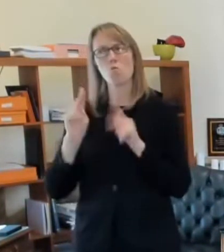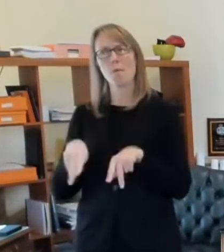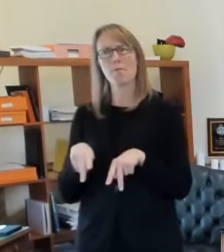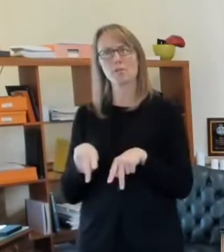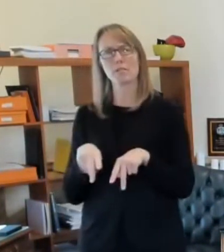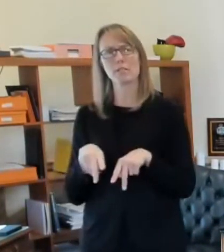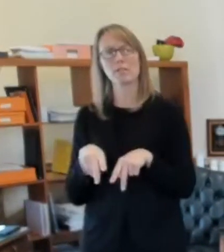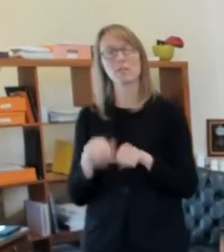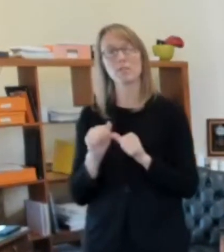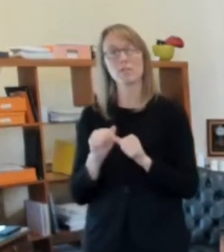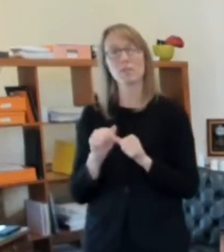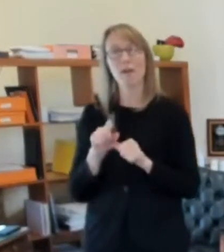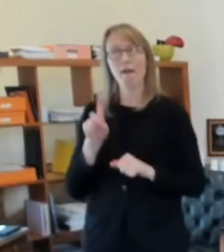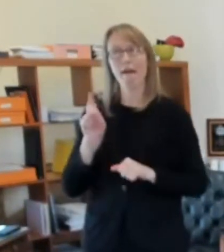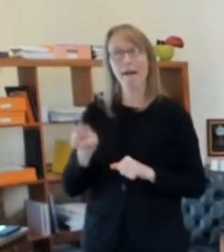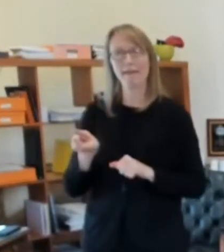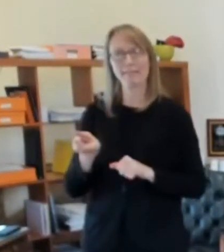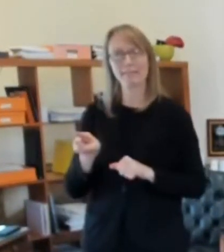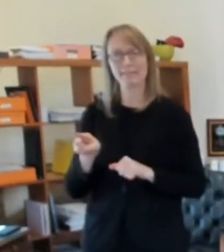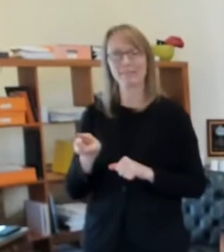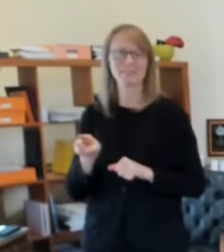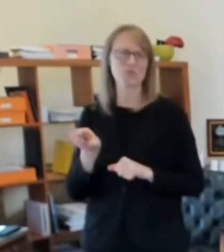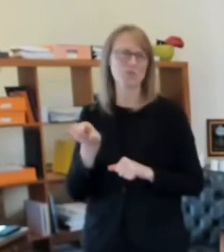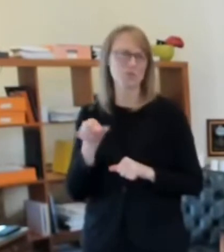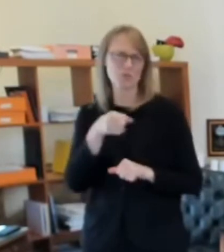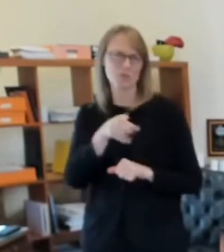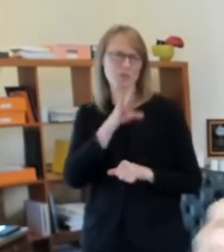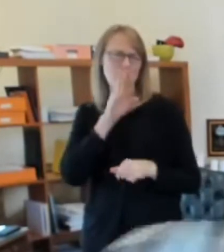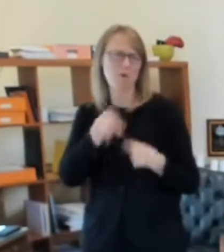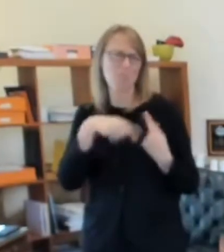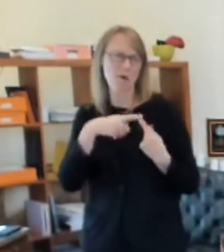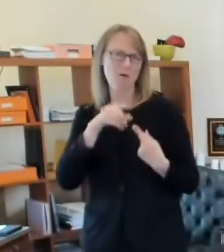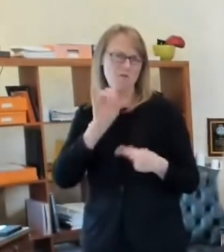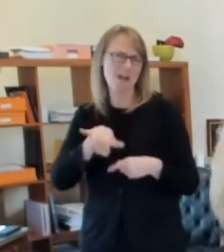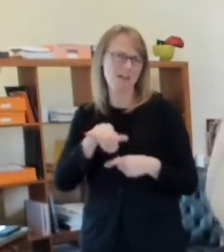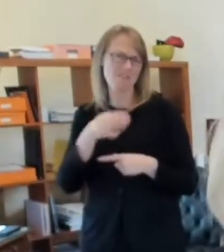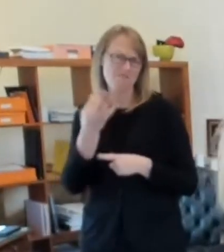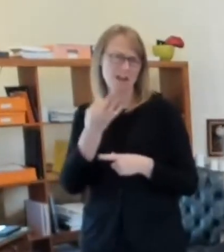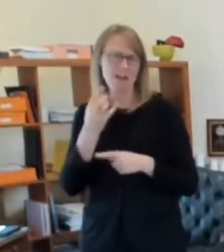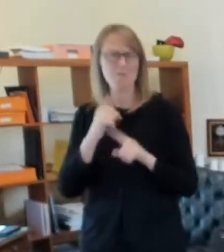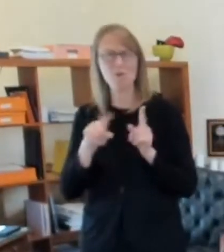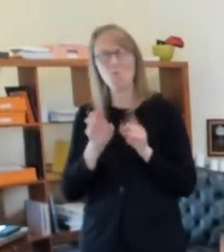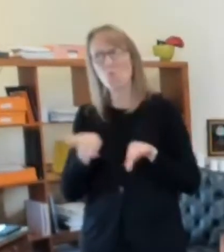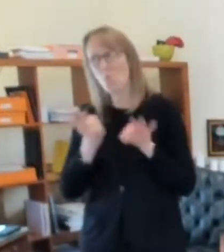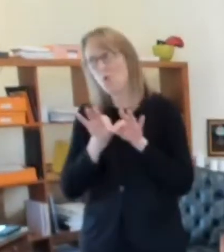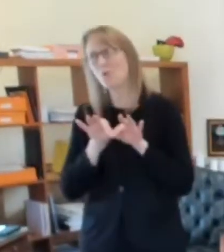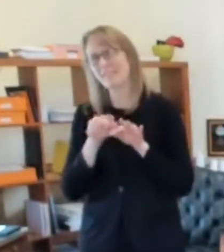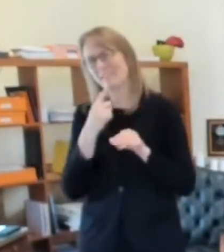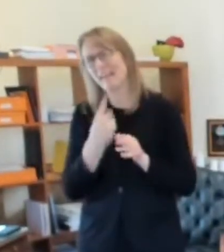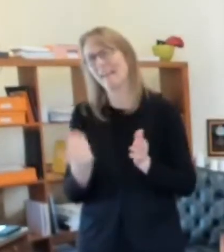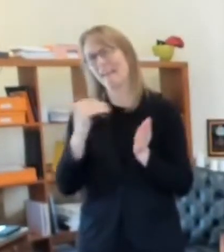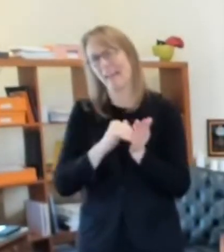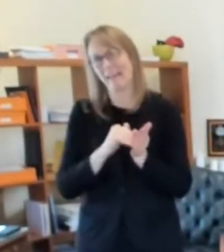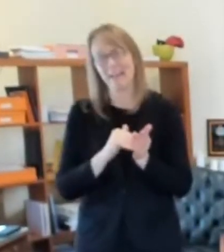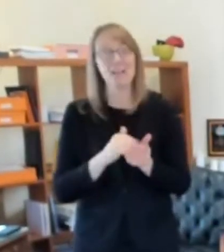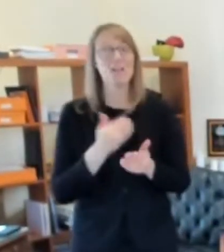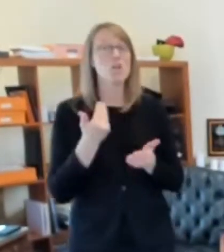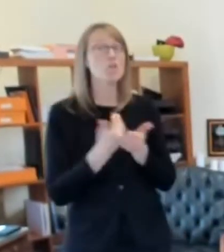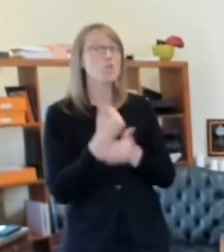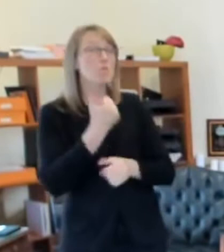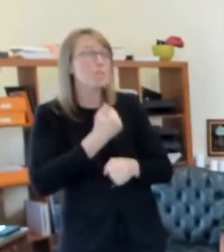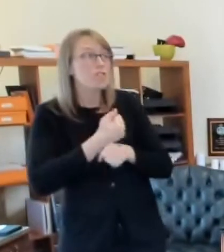Will bars be allowed to be open past the 11 p.m. curfew in the city on New Year's Eve? Highly